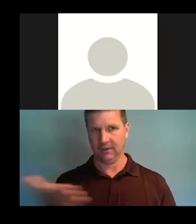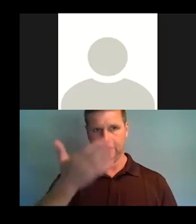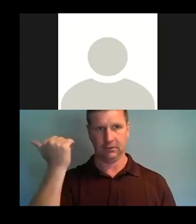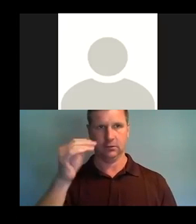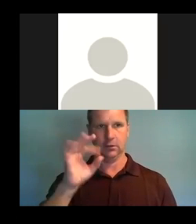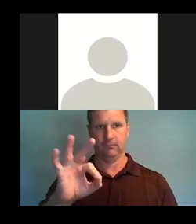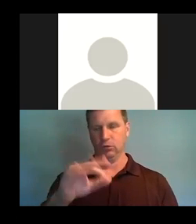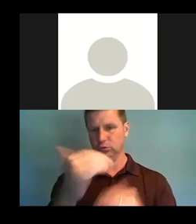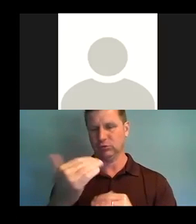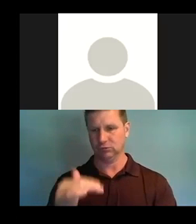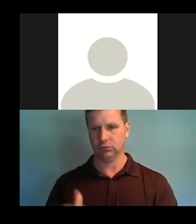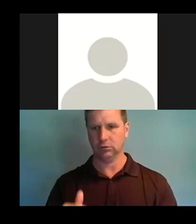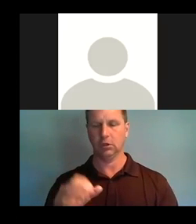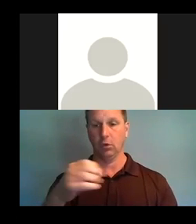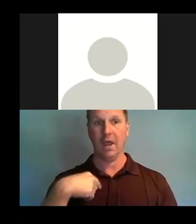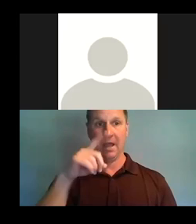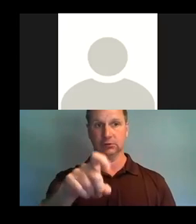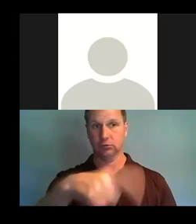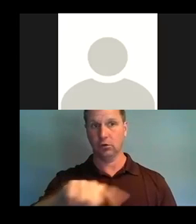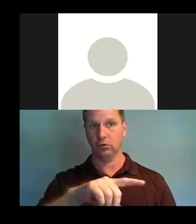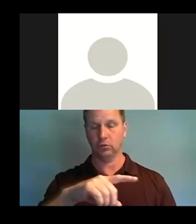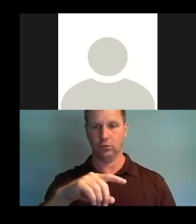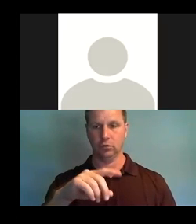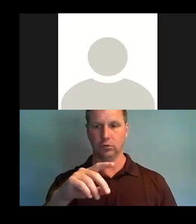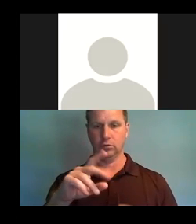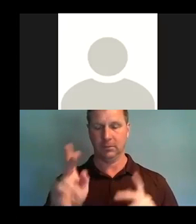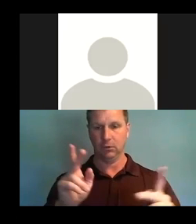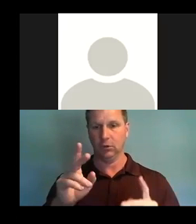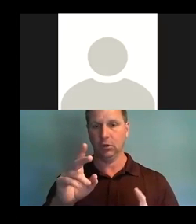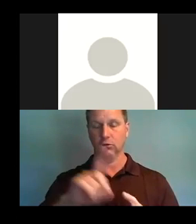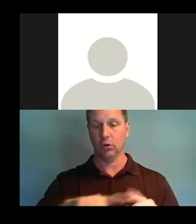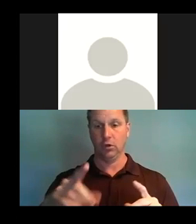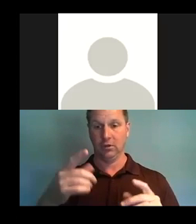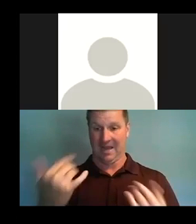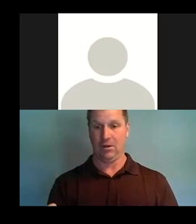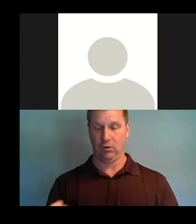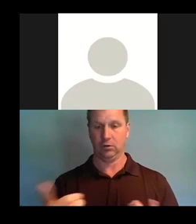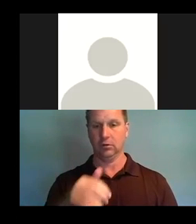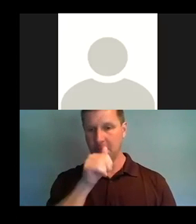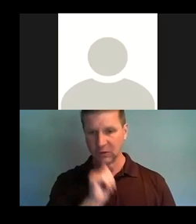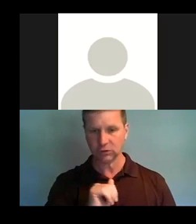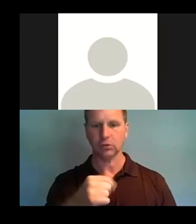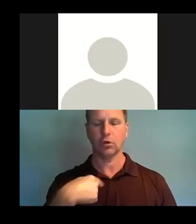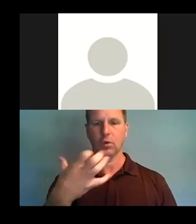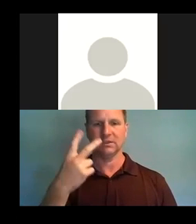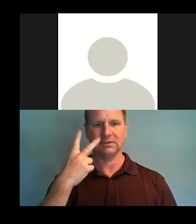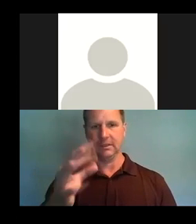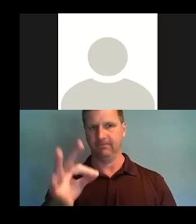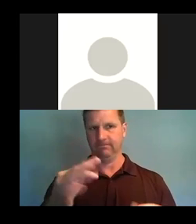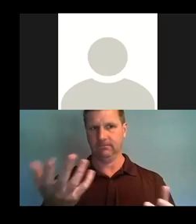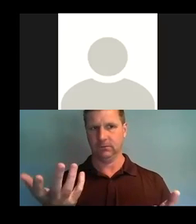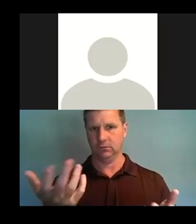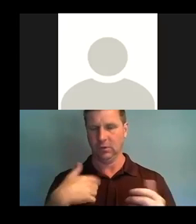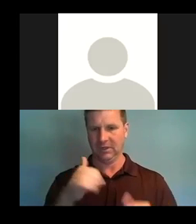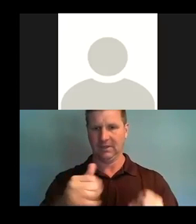the restrictions. So what we've asked those folks to do in the meanwhile is to be patient. We were going to see if we can get